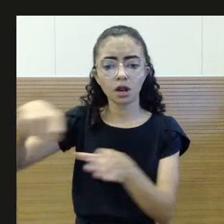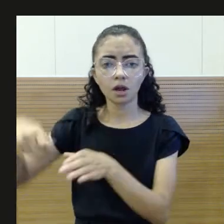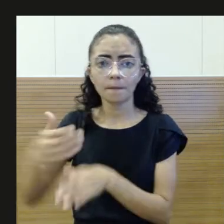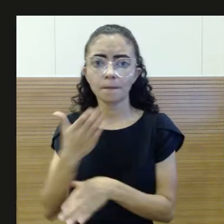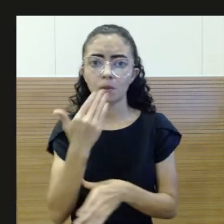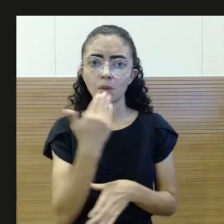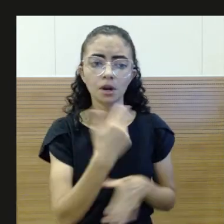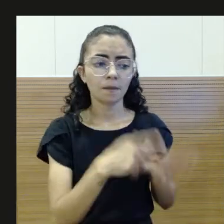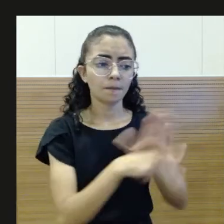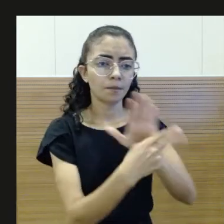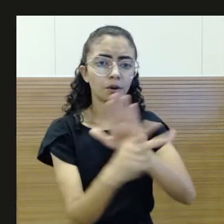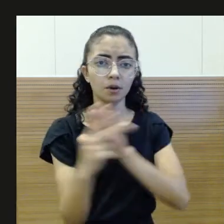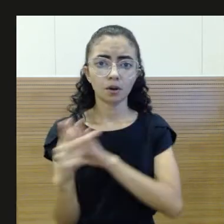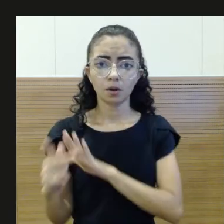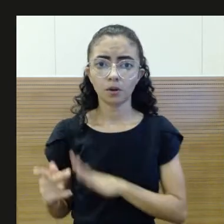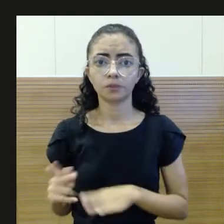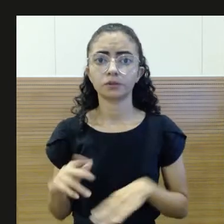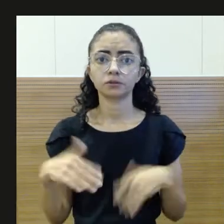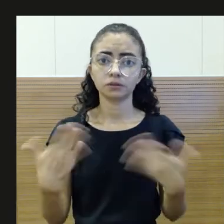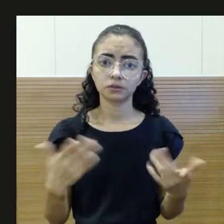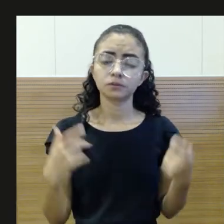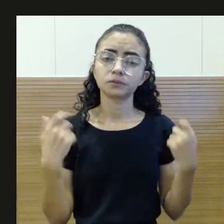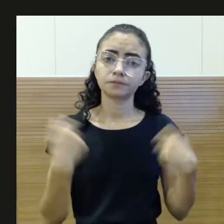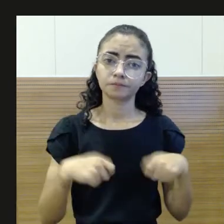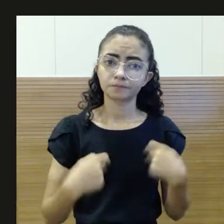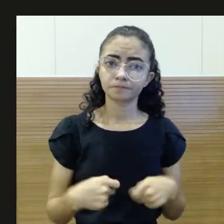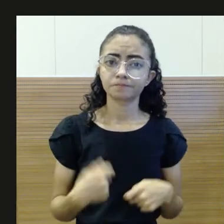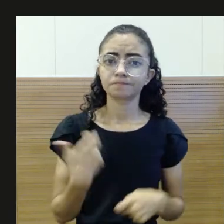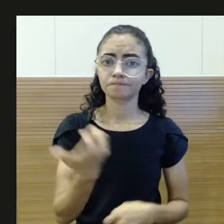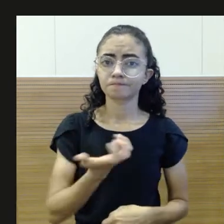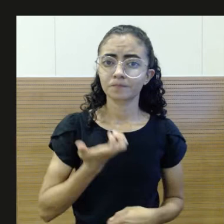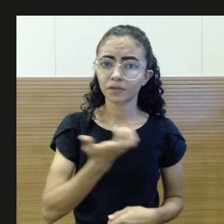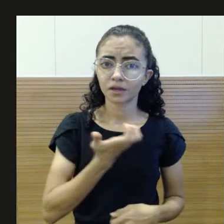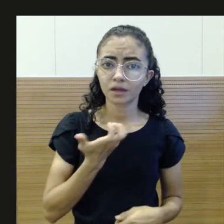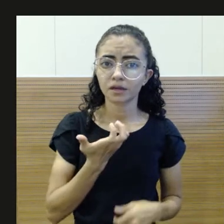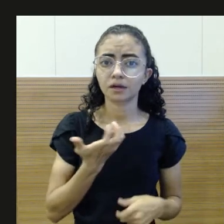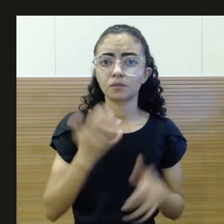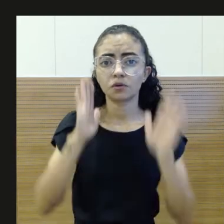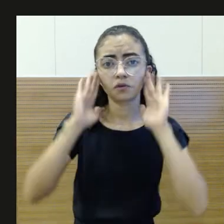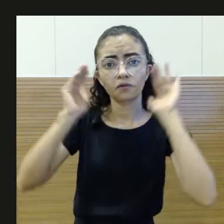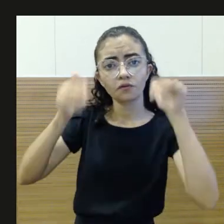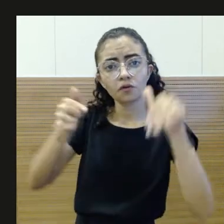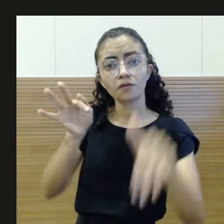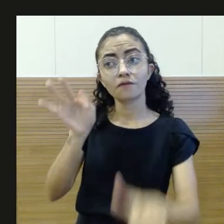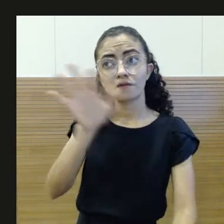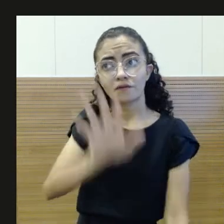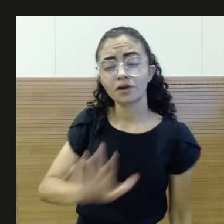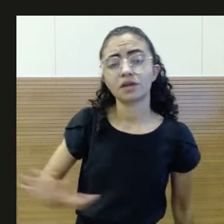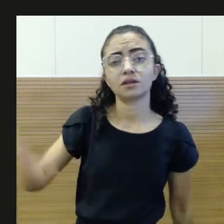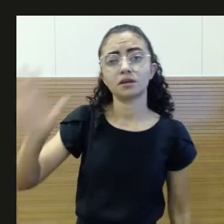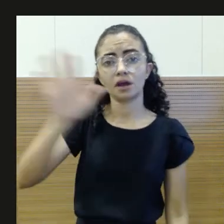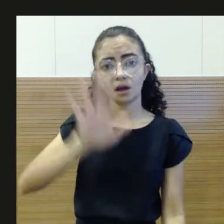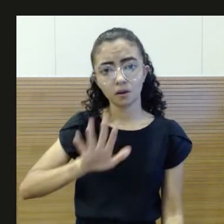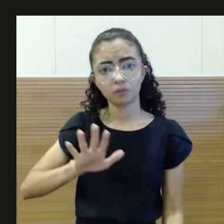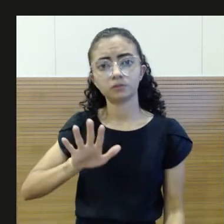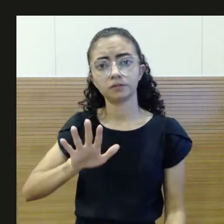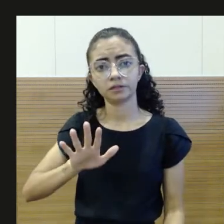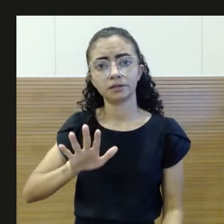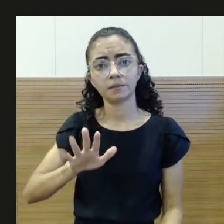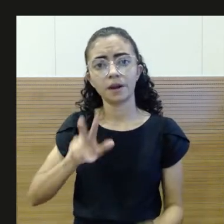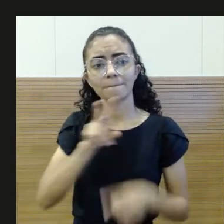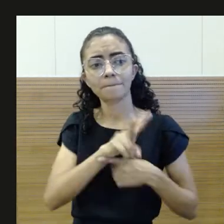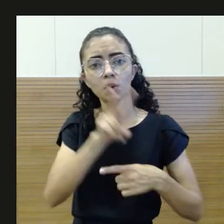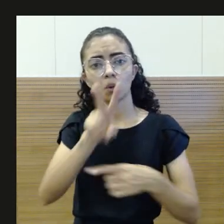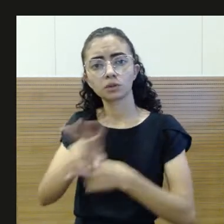excess of weight and low weight in newborns and parturients. Well, in